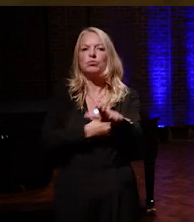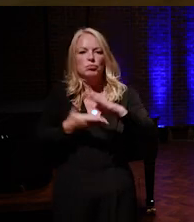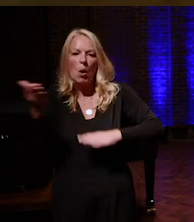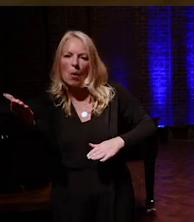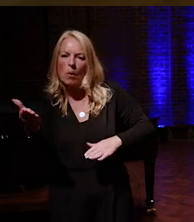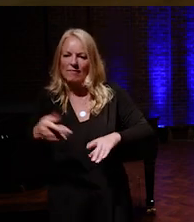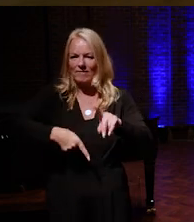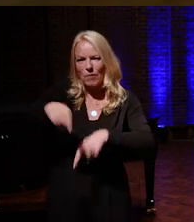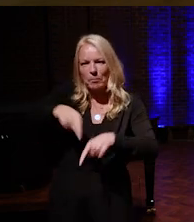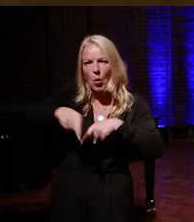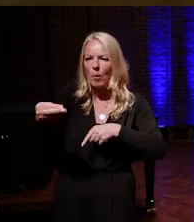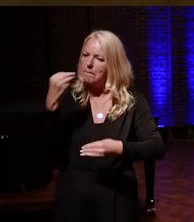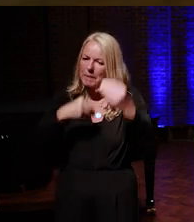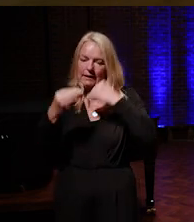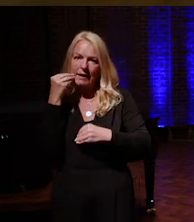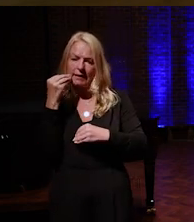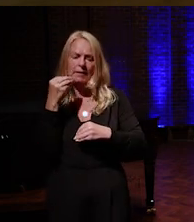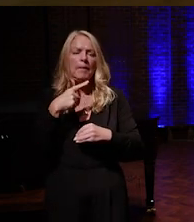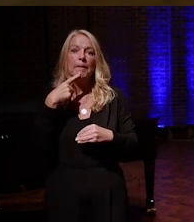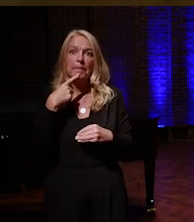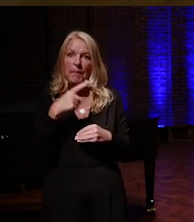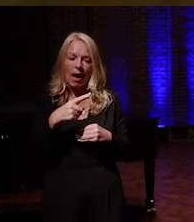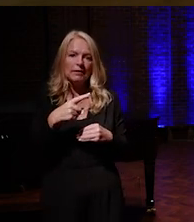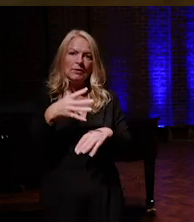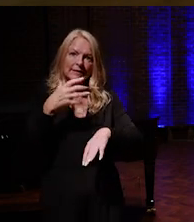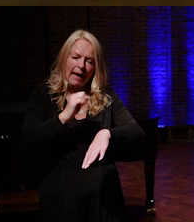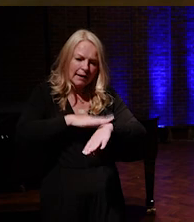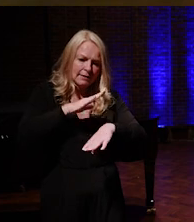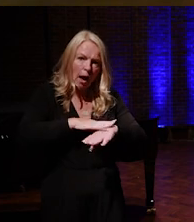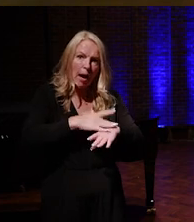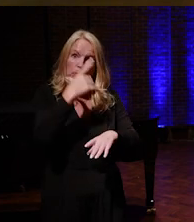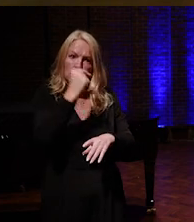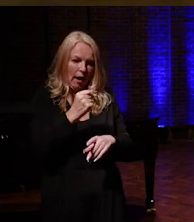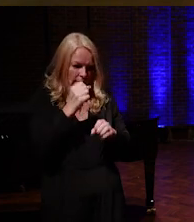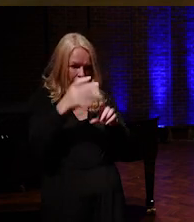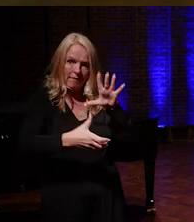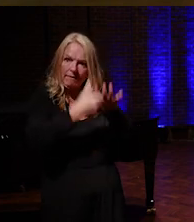football. But there's this whole other level, if only you take the time to notice them.